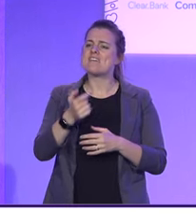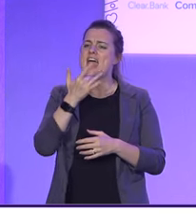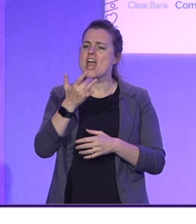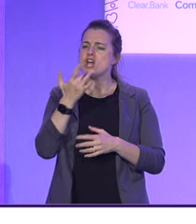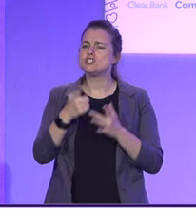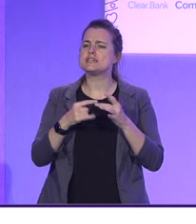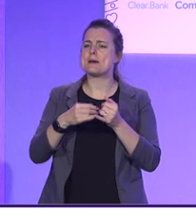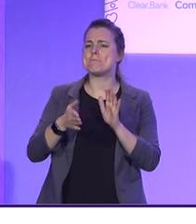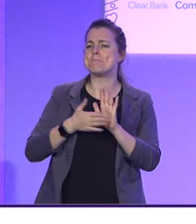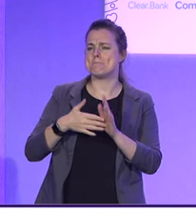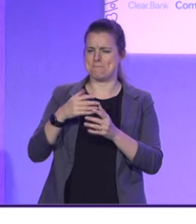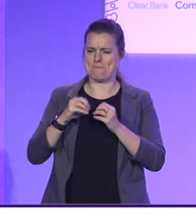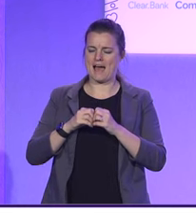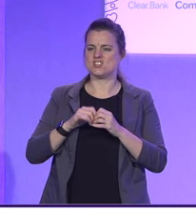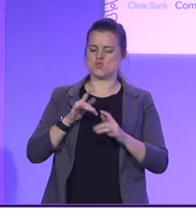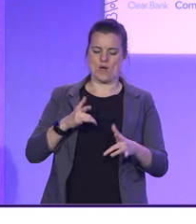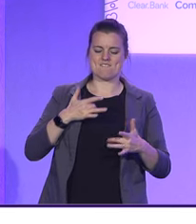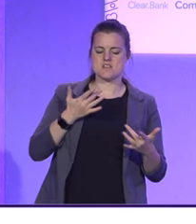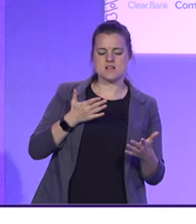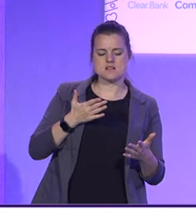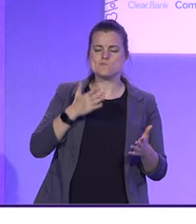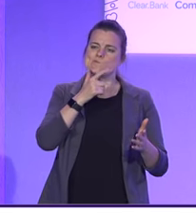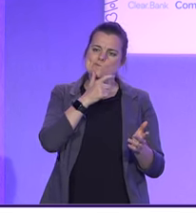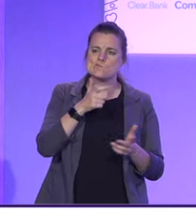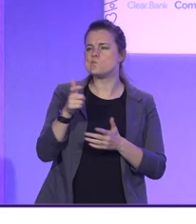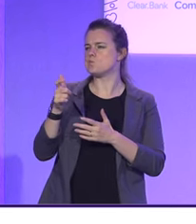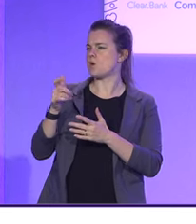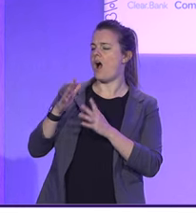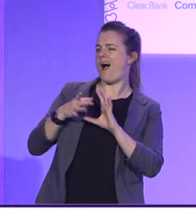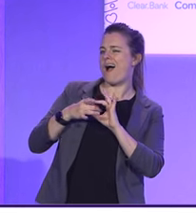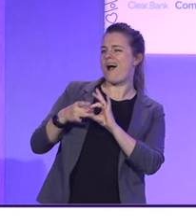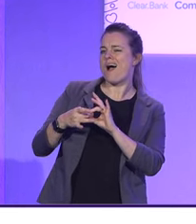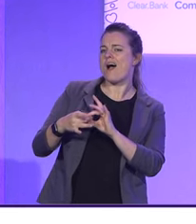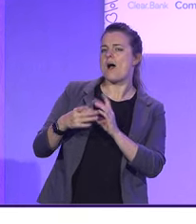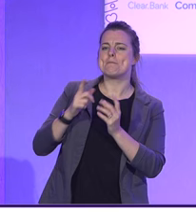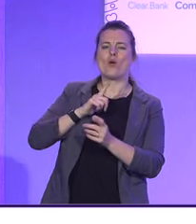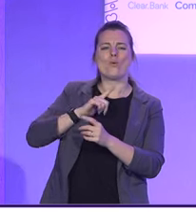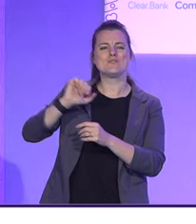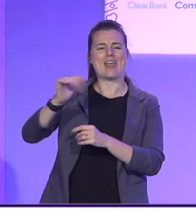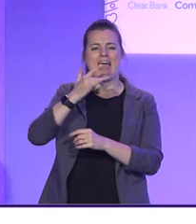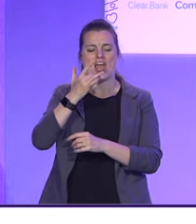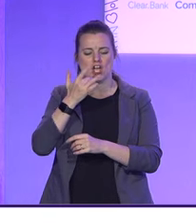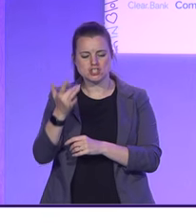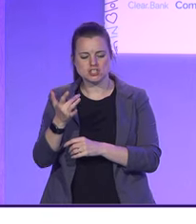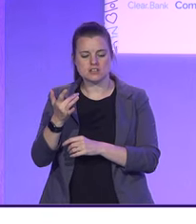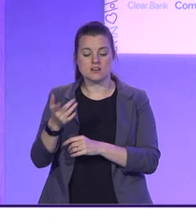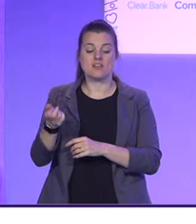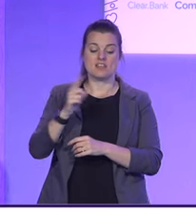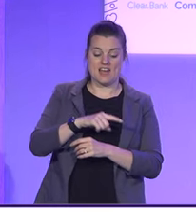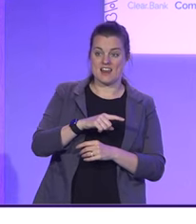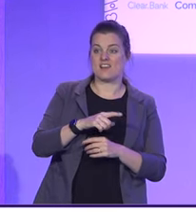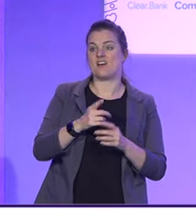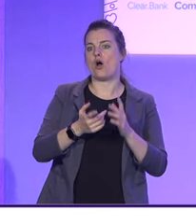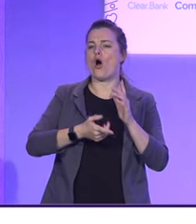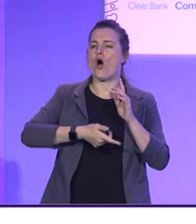where I'm having a feeling of persuasion towards people on the basis of their age. So, and then comes